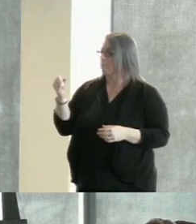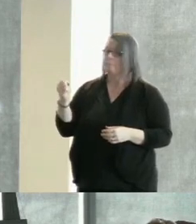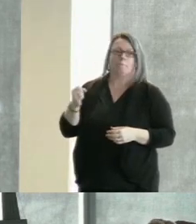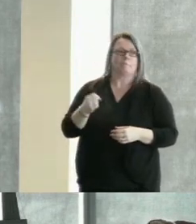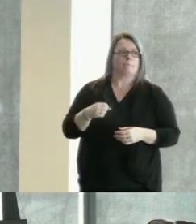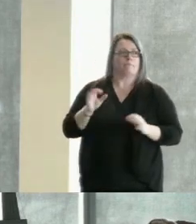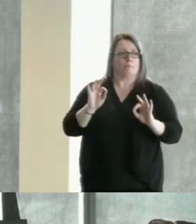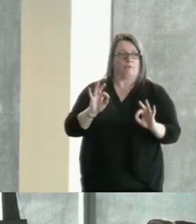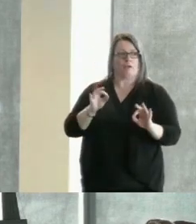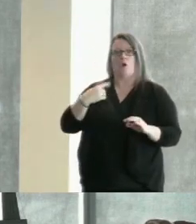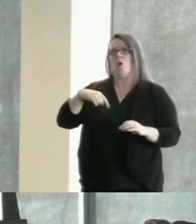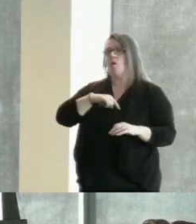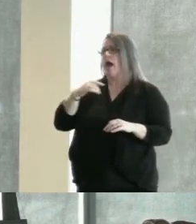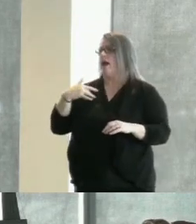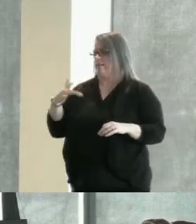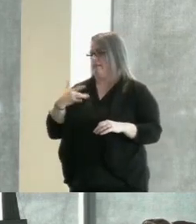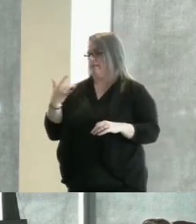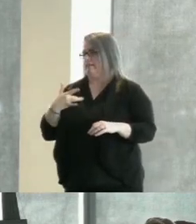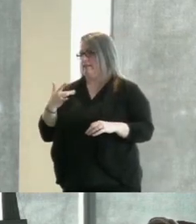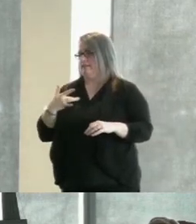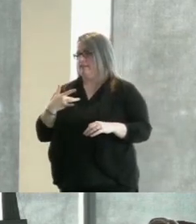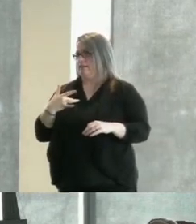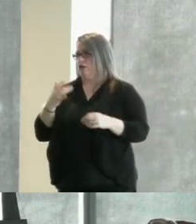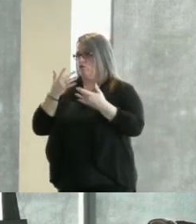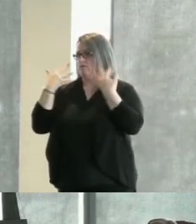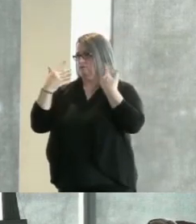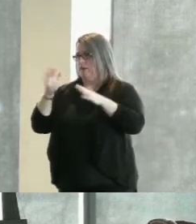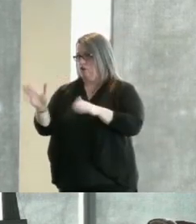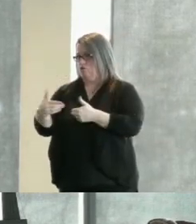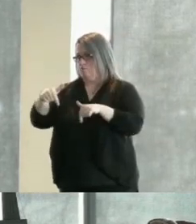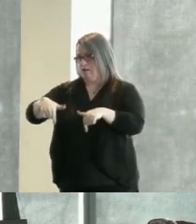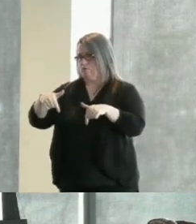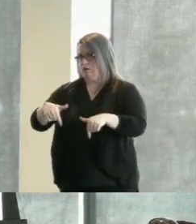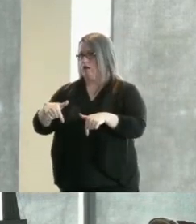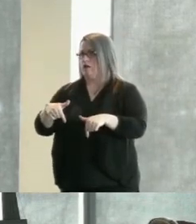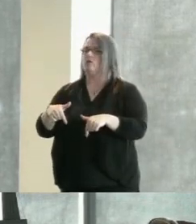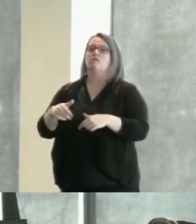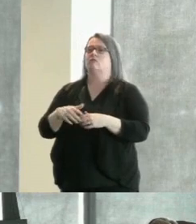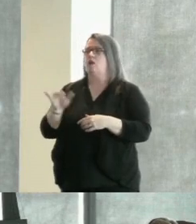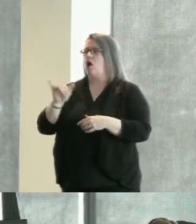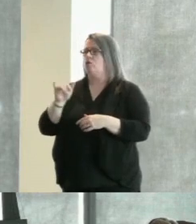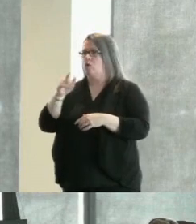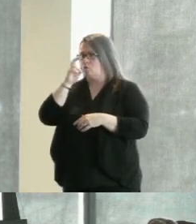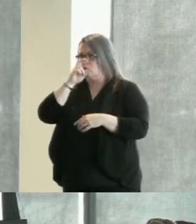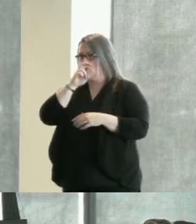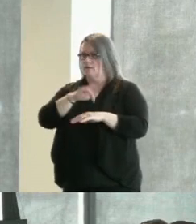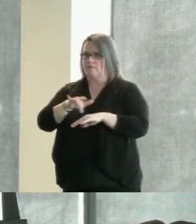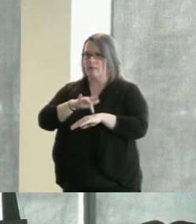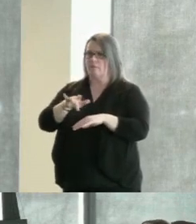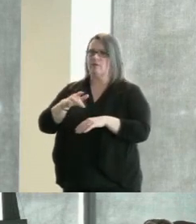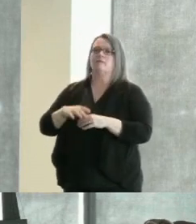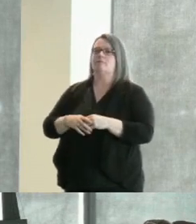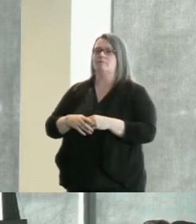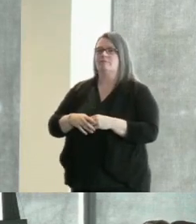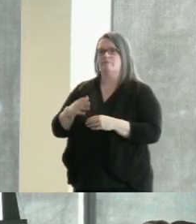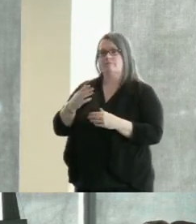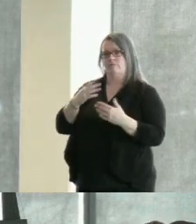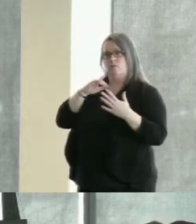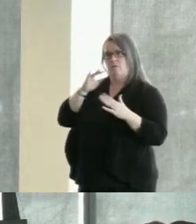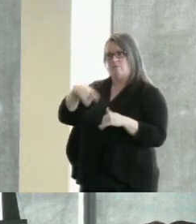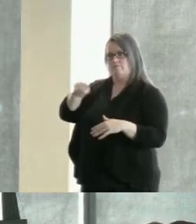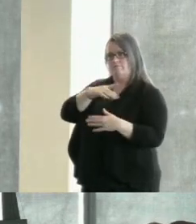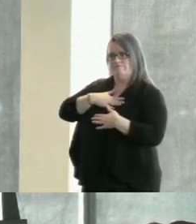Perfect. And we had a sensory-friendly room downstairs and STEM toys available. I hope everybody's enjoying.